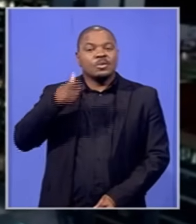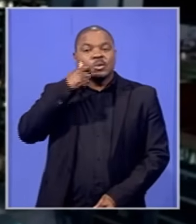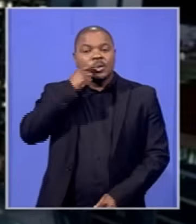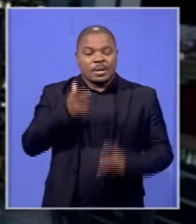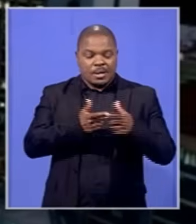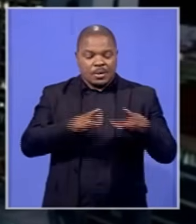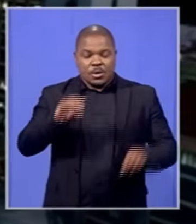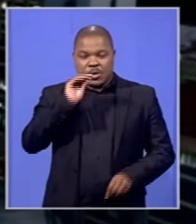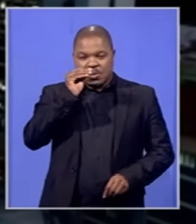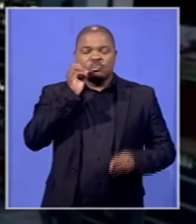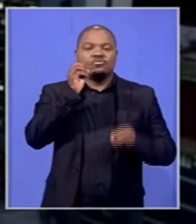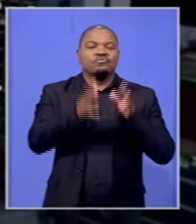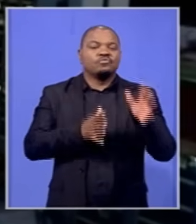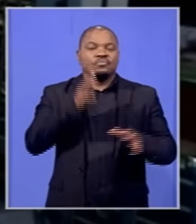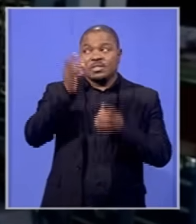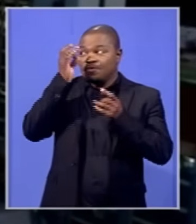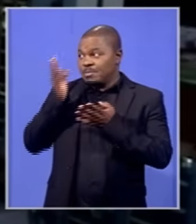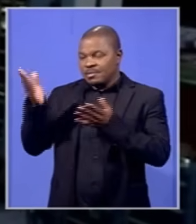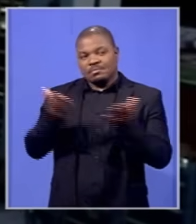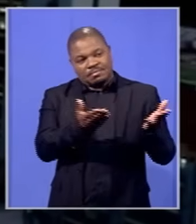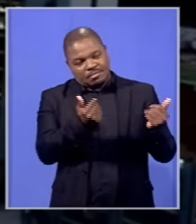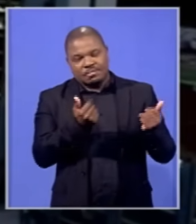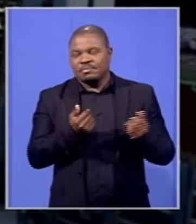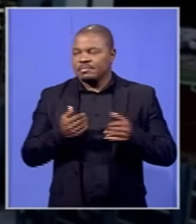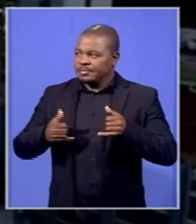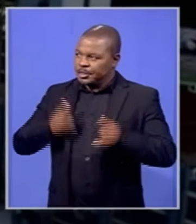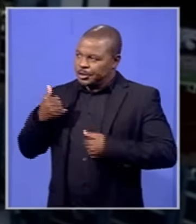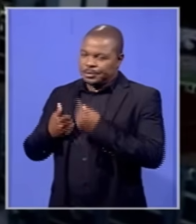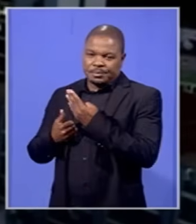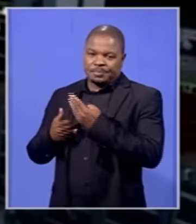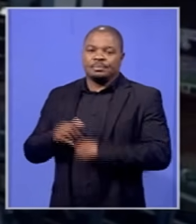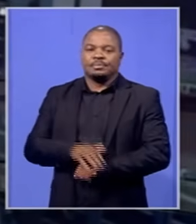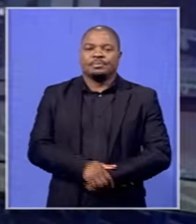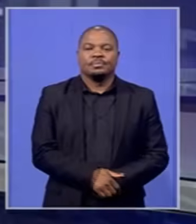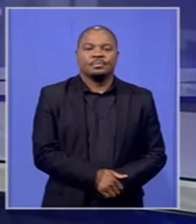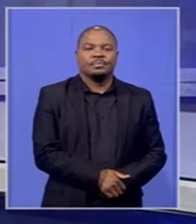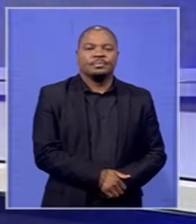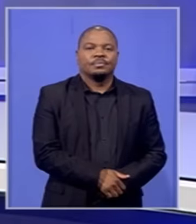tsa Setswana a re iketle mmogo ka tshedimosetso.